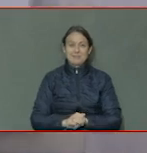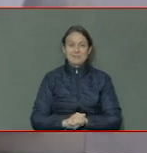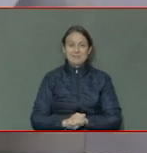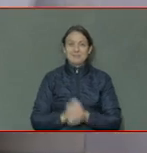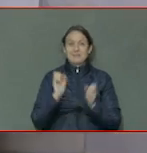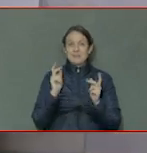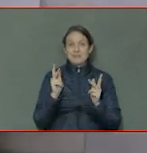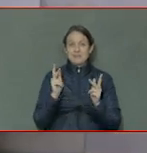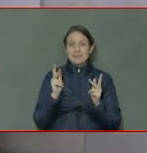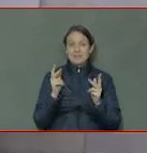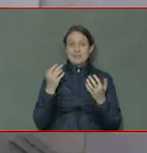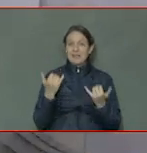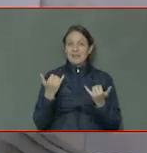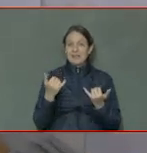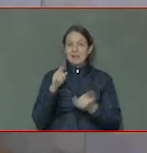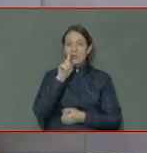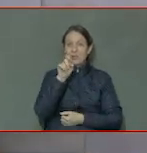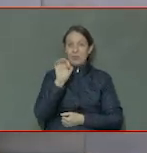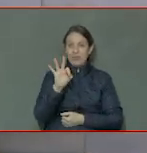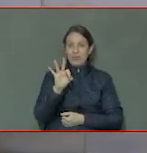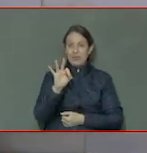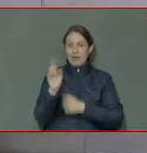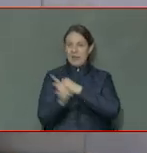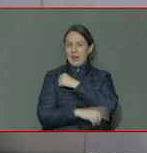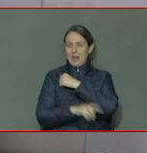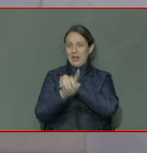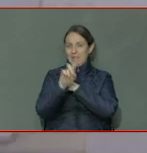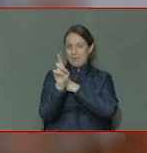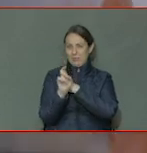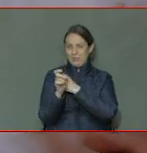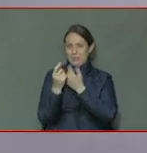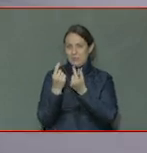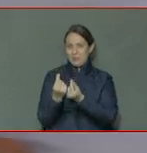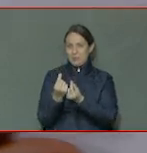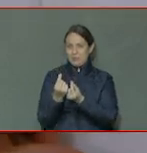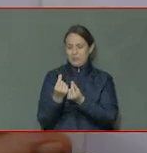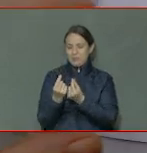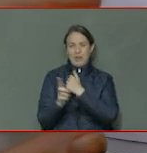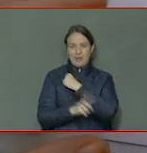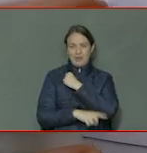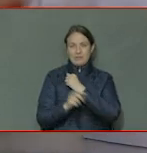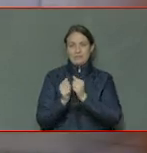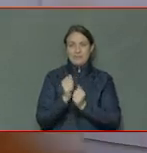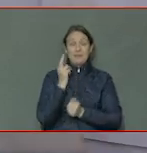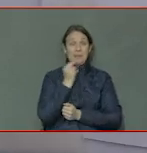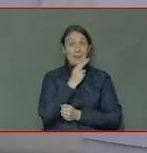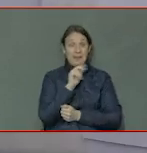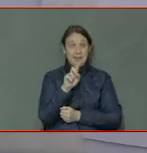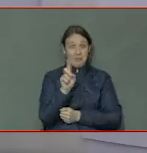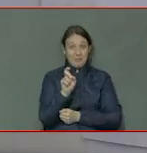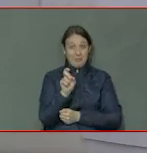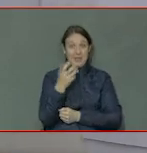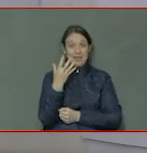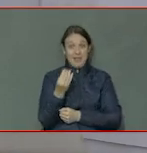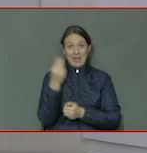Okay, I'm going to finish up with 1.3. That is a nice one. It has a